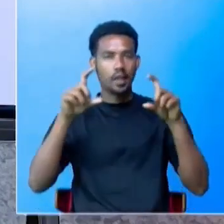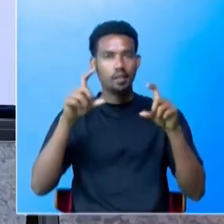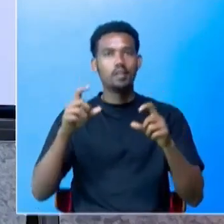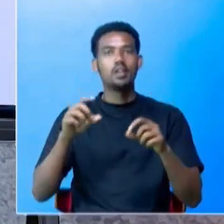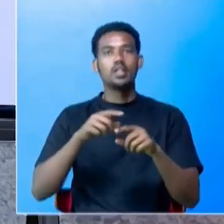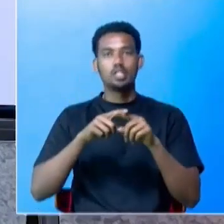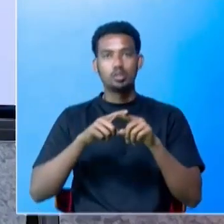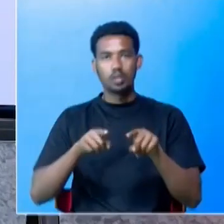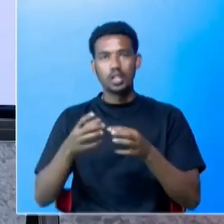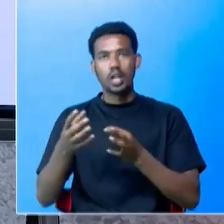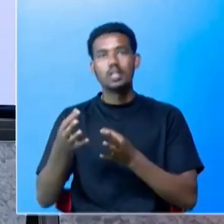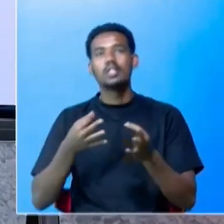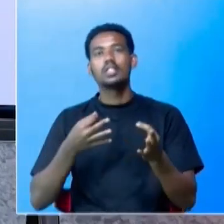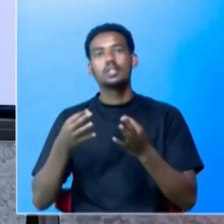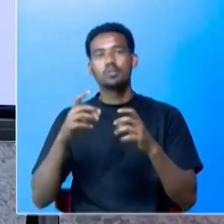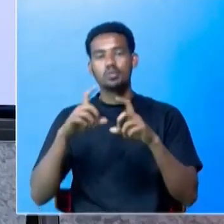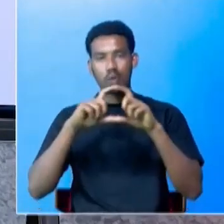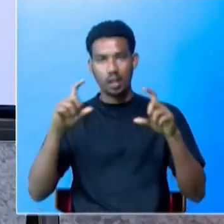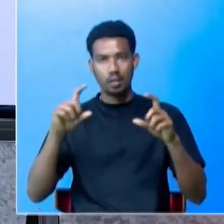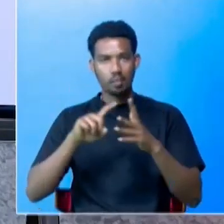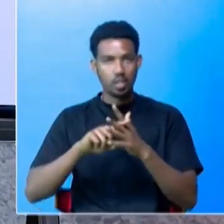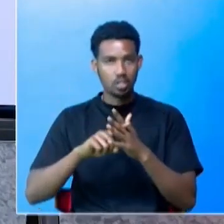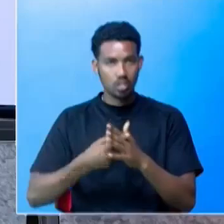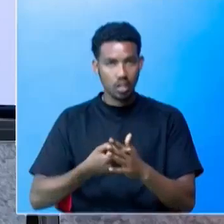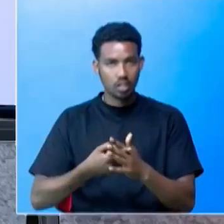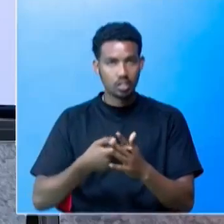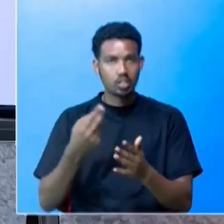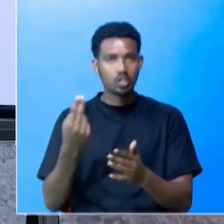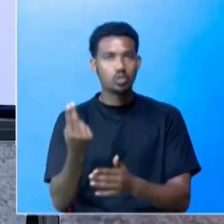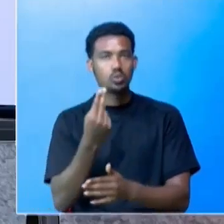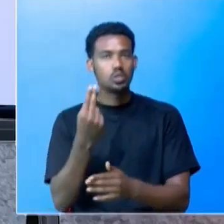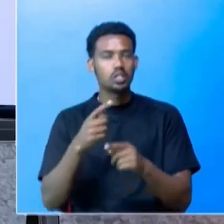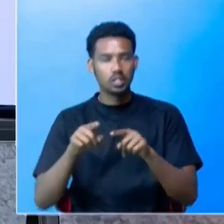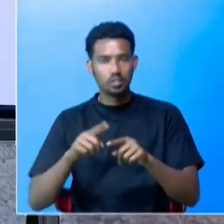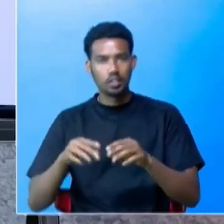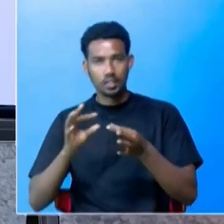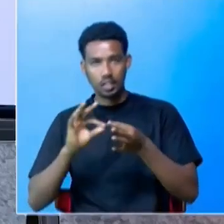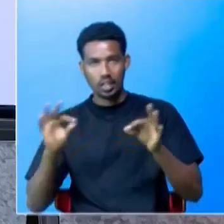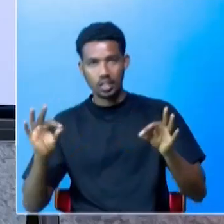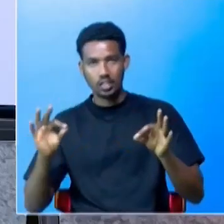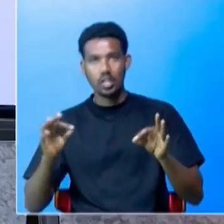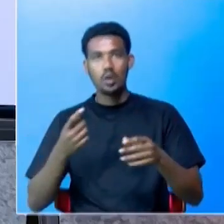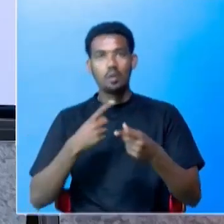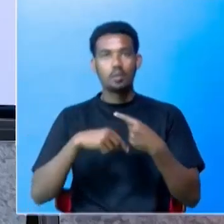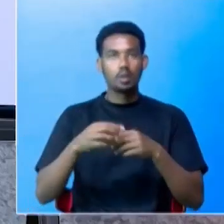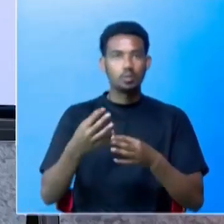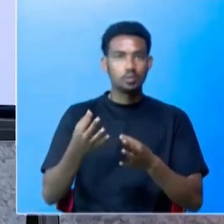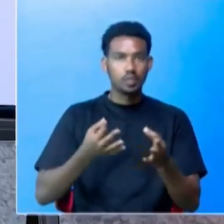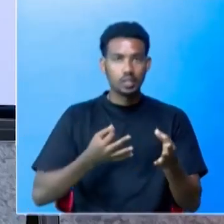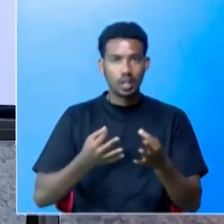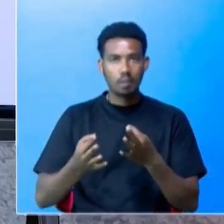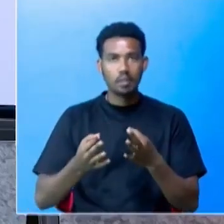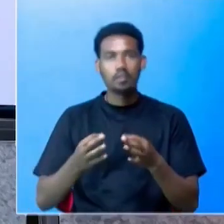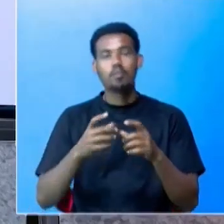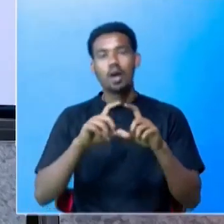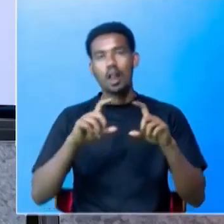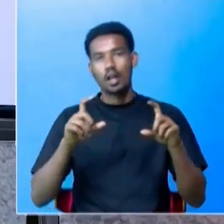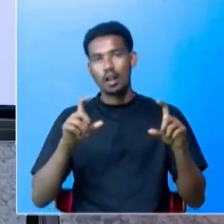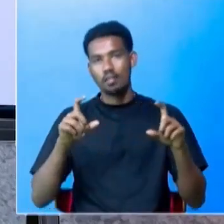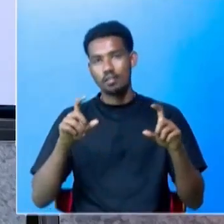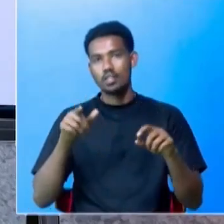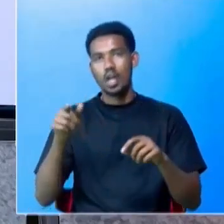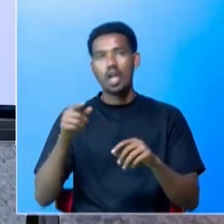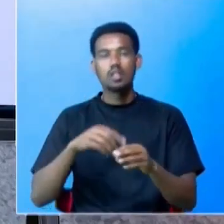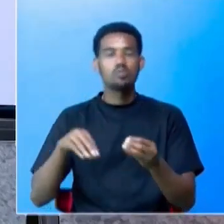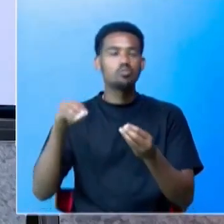especially descriptive paragraph, by starting using different sentences. So when we come to descriptive paragraph, that's